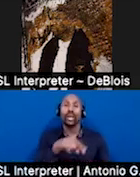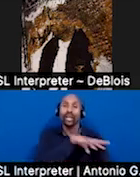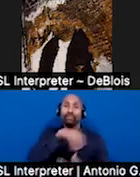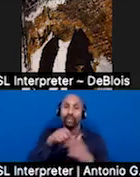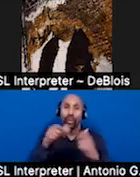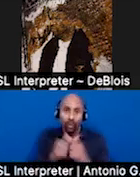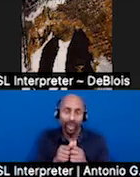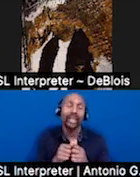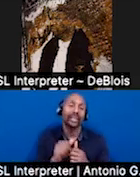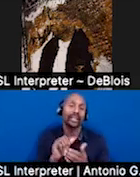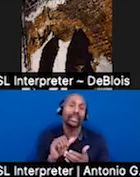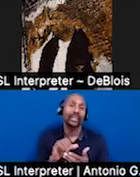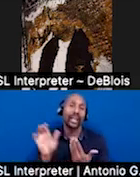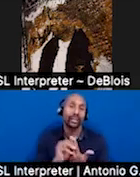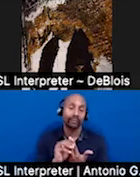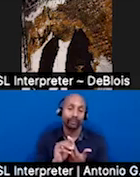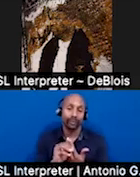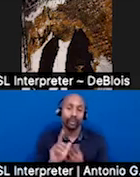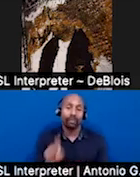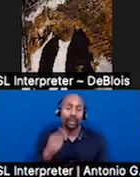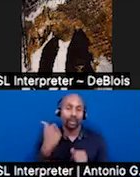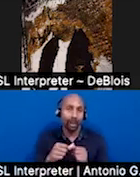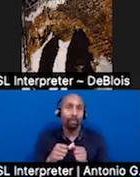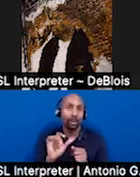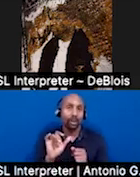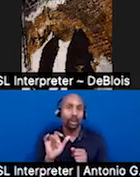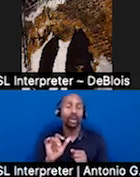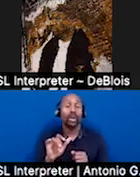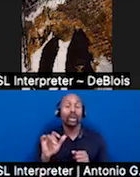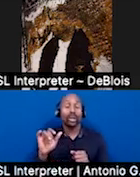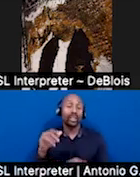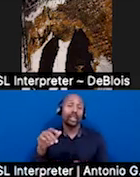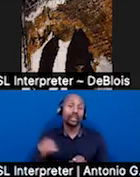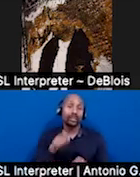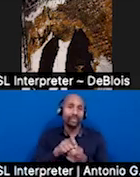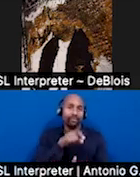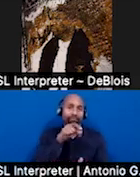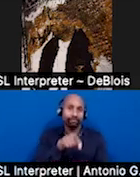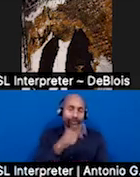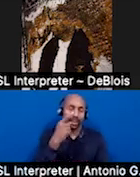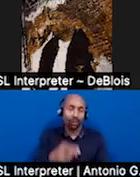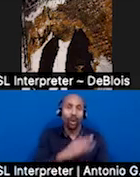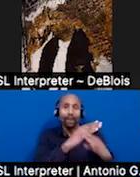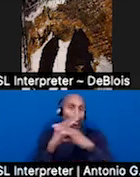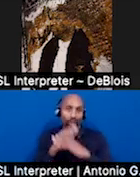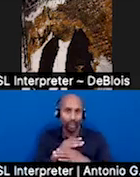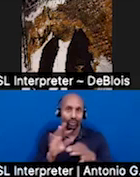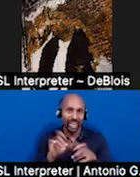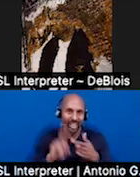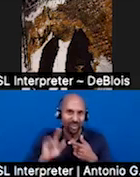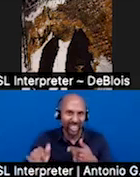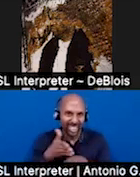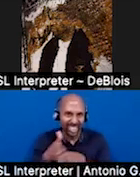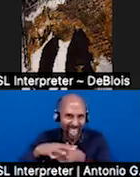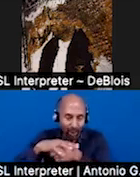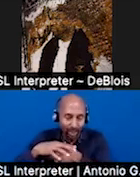accessibility mindset to discussions about students with disabilities and education technology. That is, what are the barriers in the digital materials and technologies